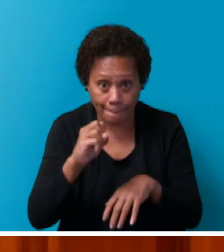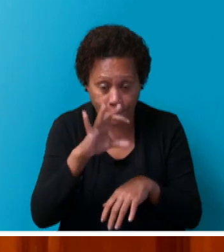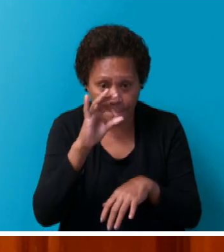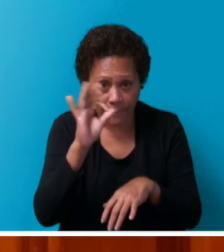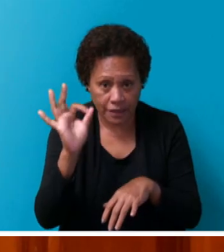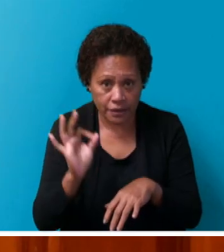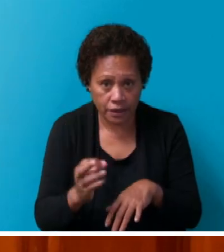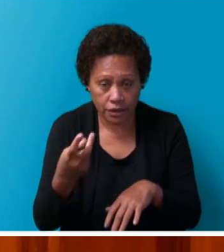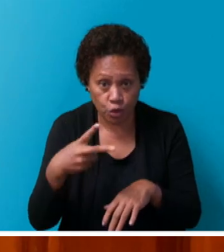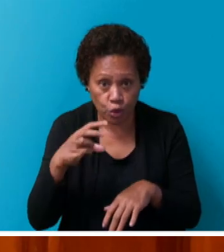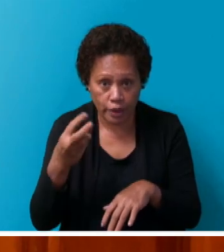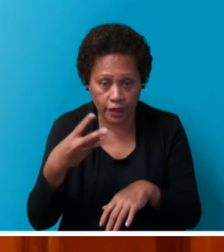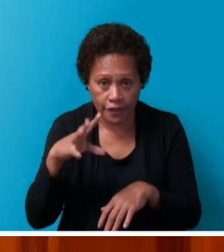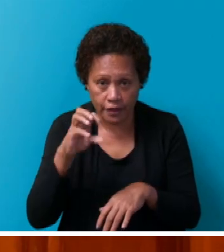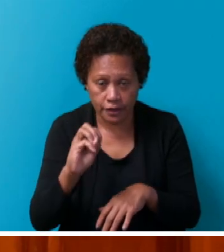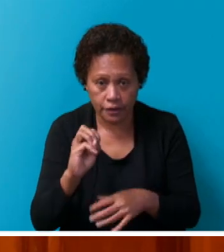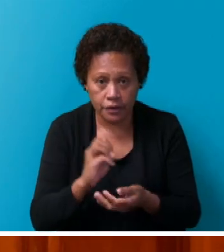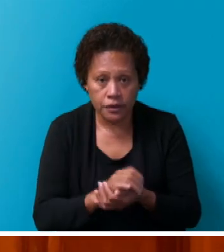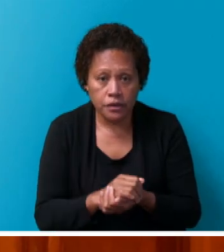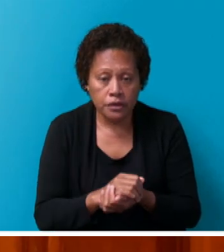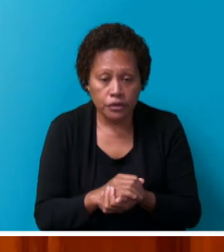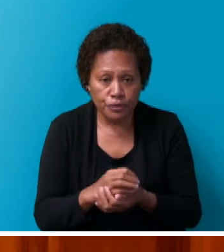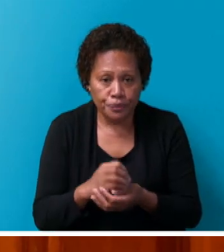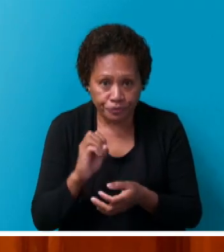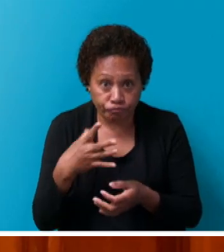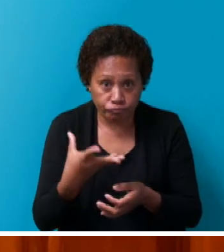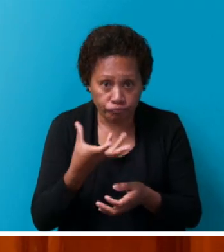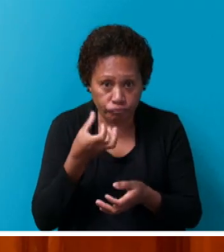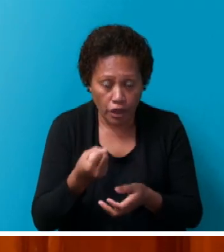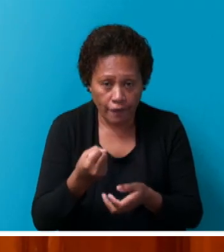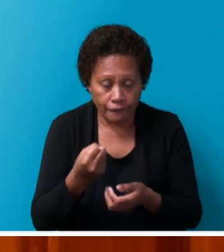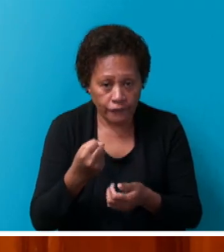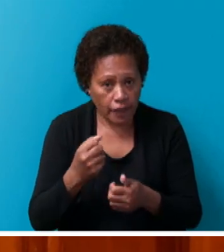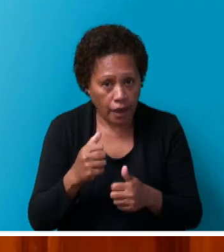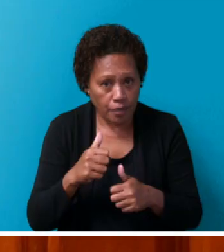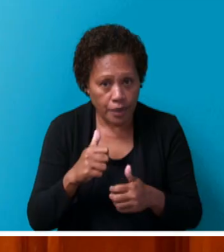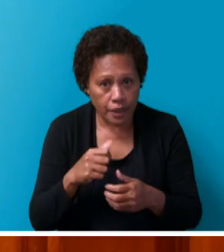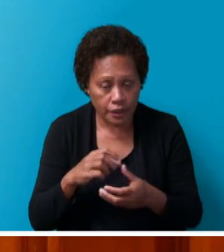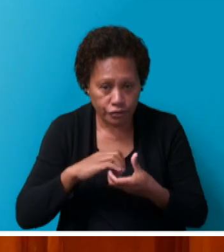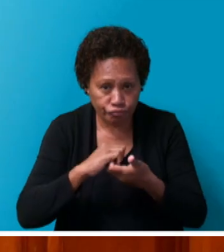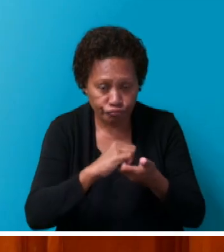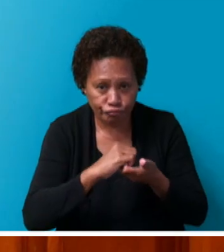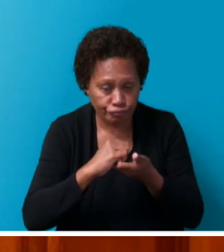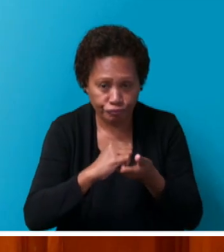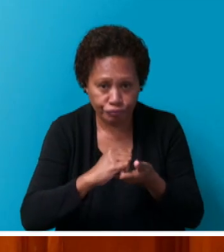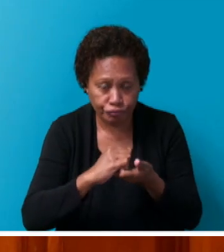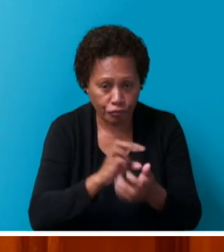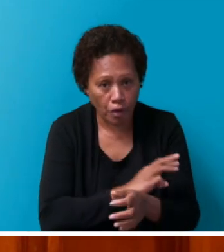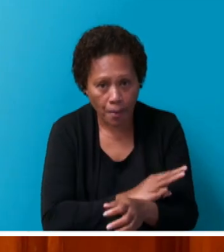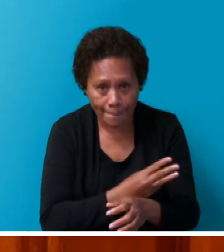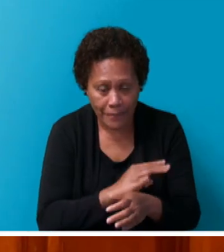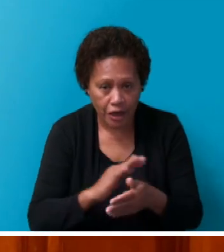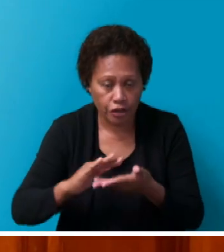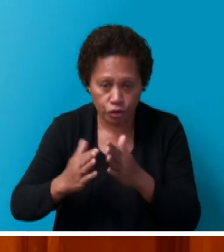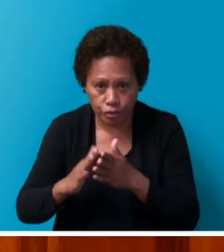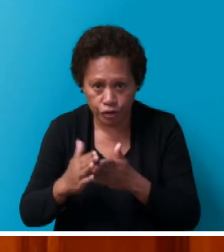2030. The Pristine Seas collaboration supports national marine spatial planning, traditional marine management, community awareness,